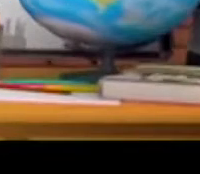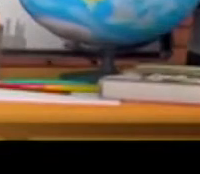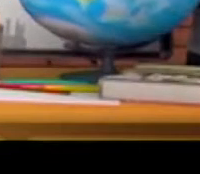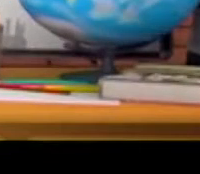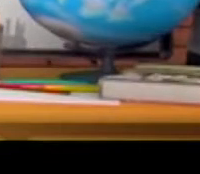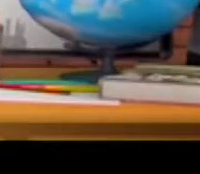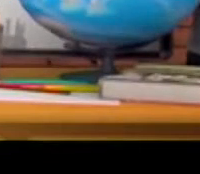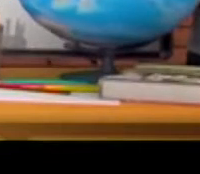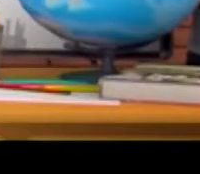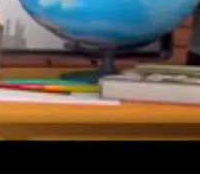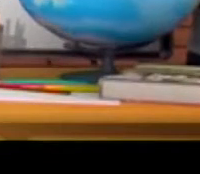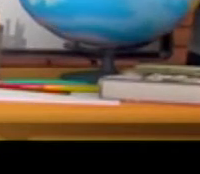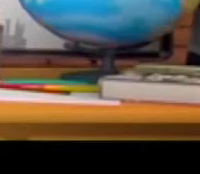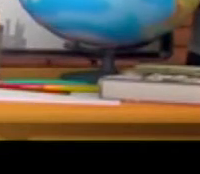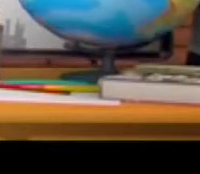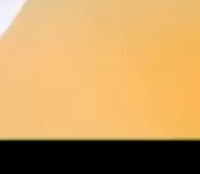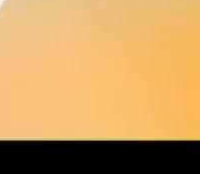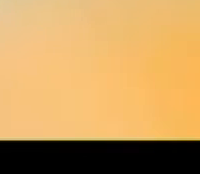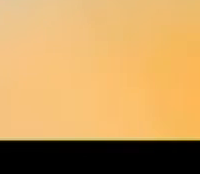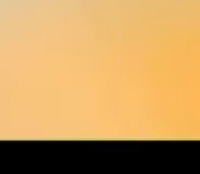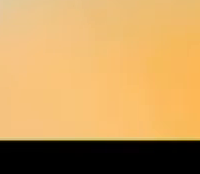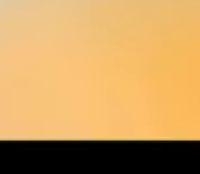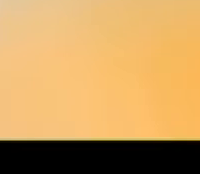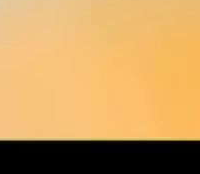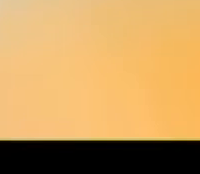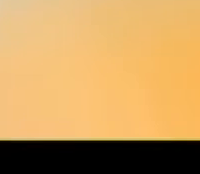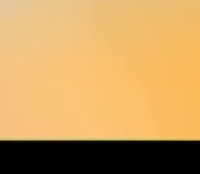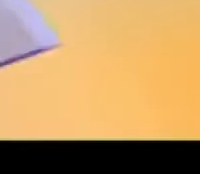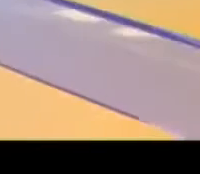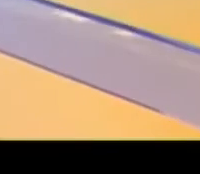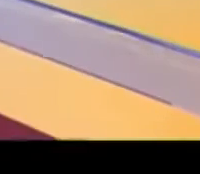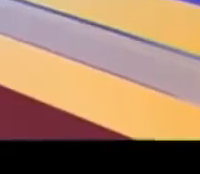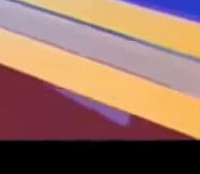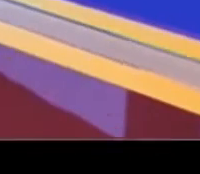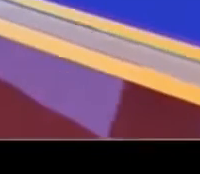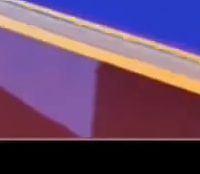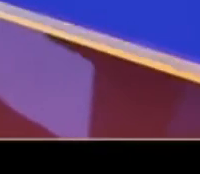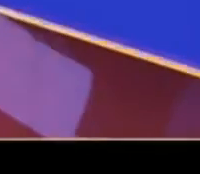Classmates, every Saturday on KBC.